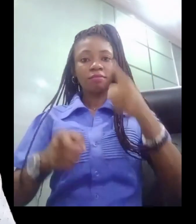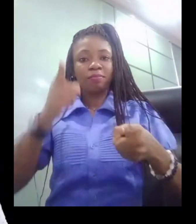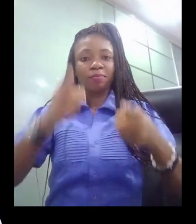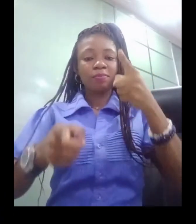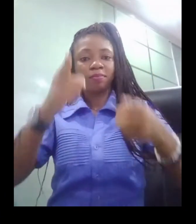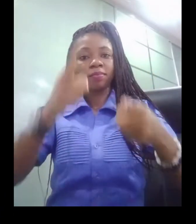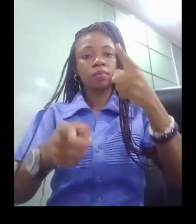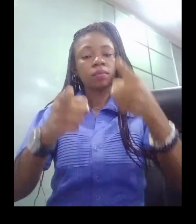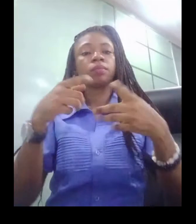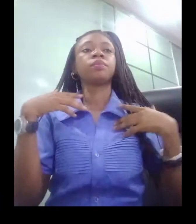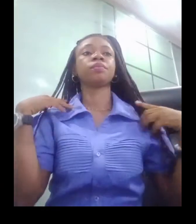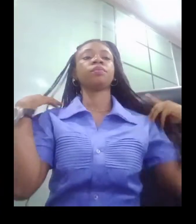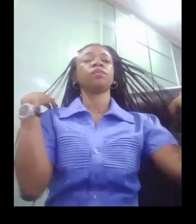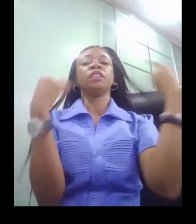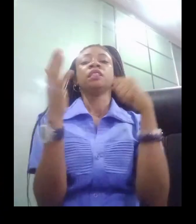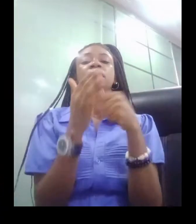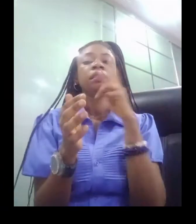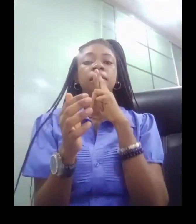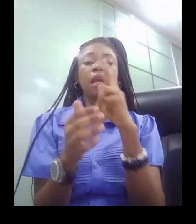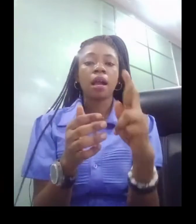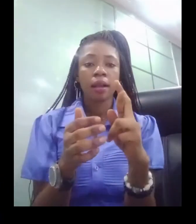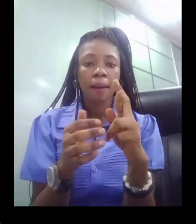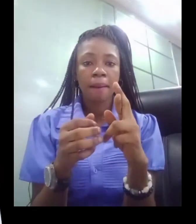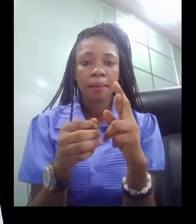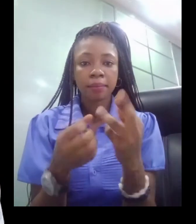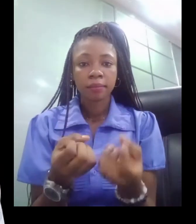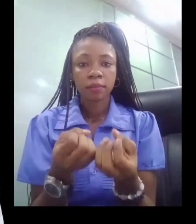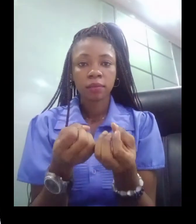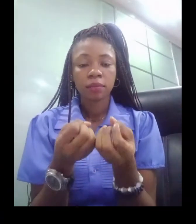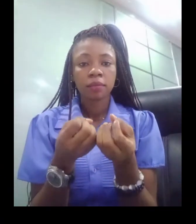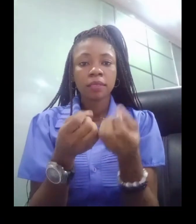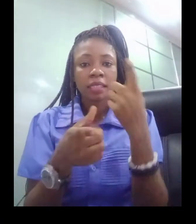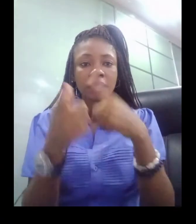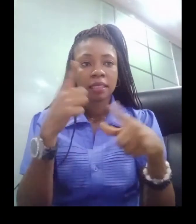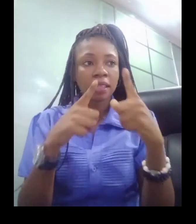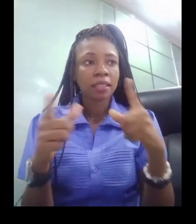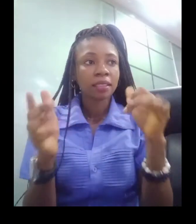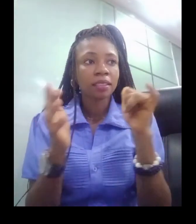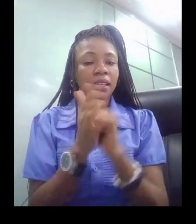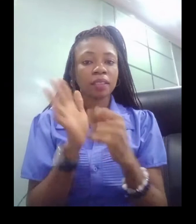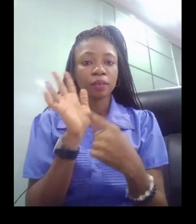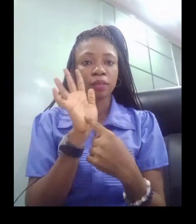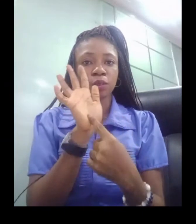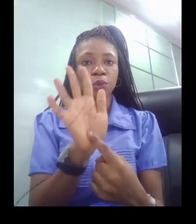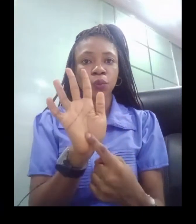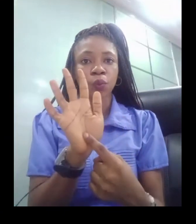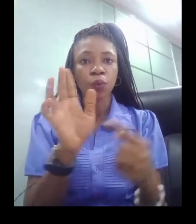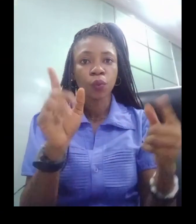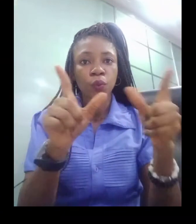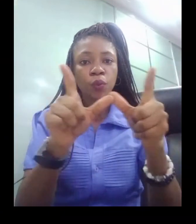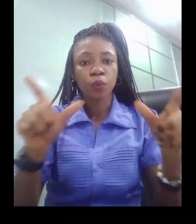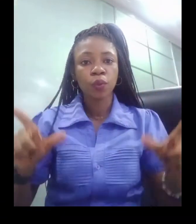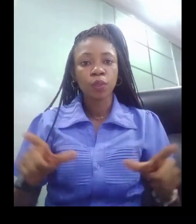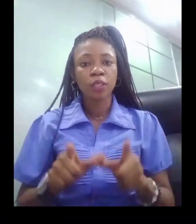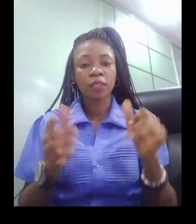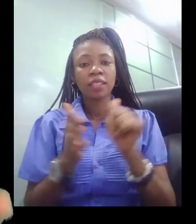neutral space. So these are the major signs that indicate the location